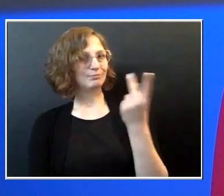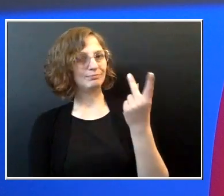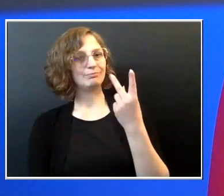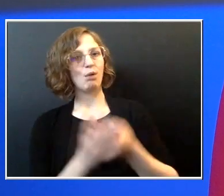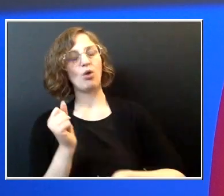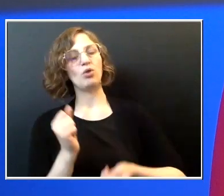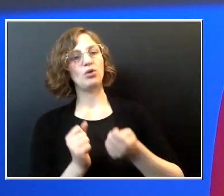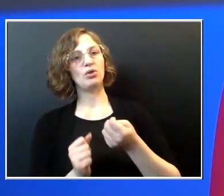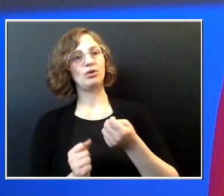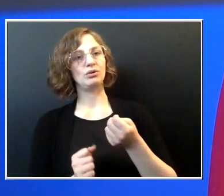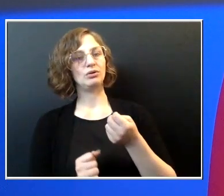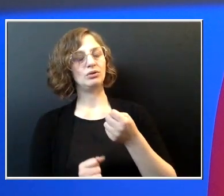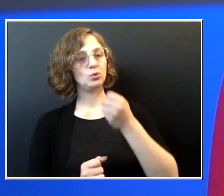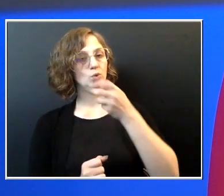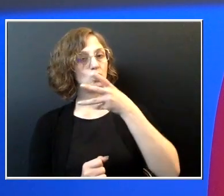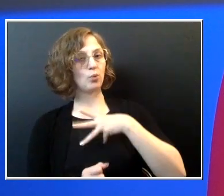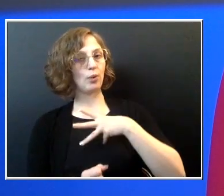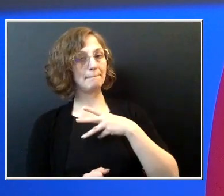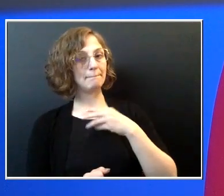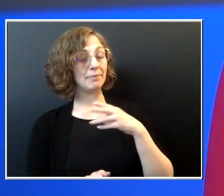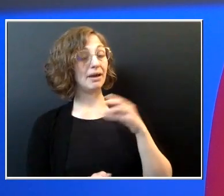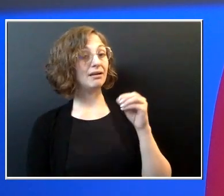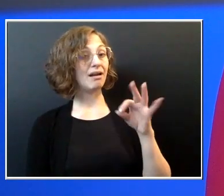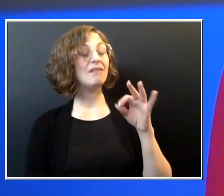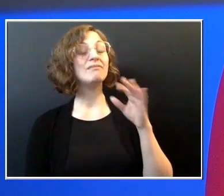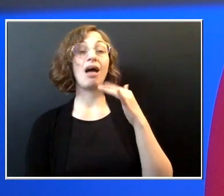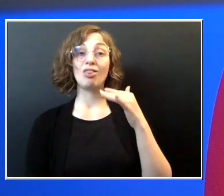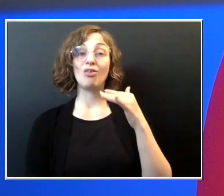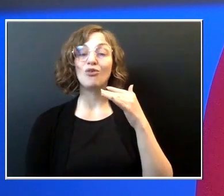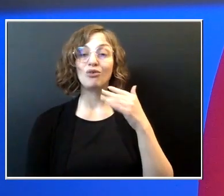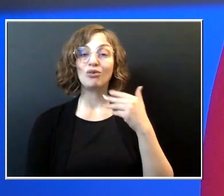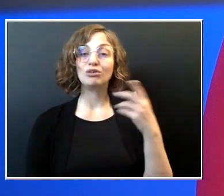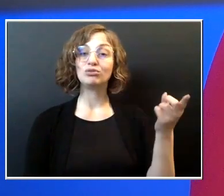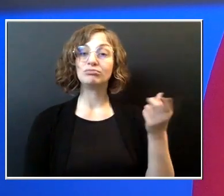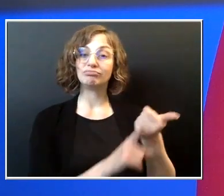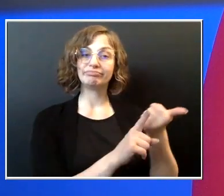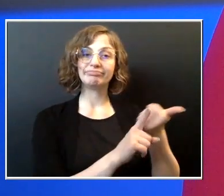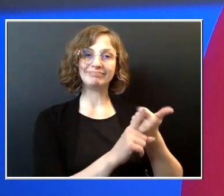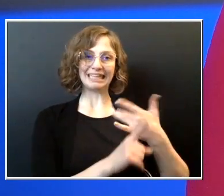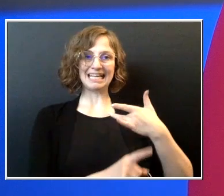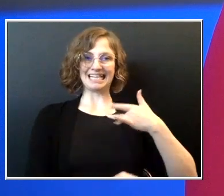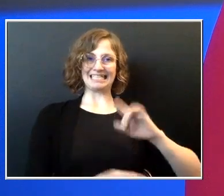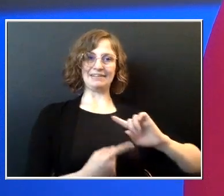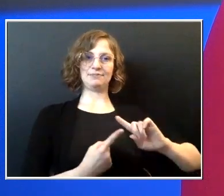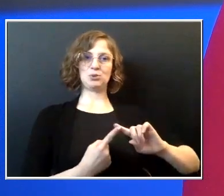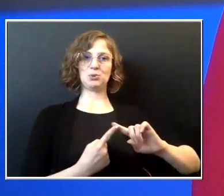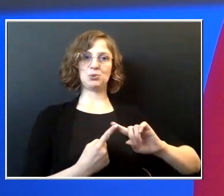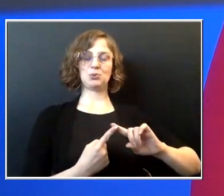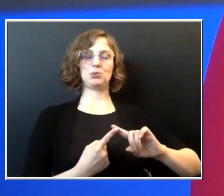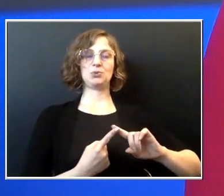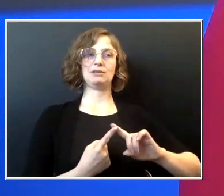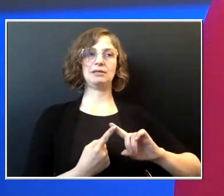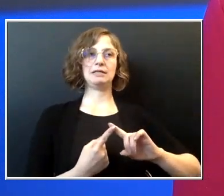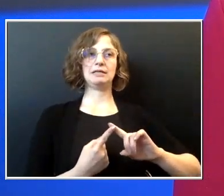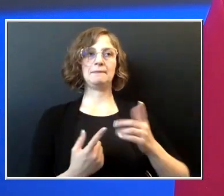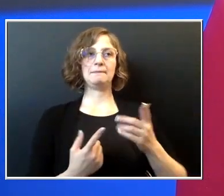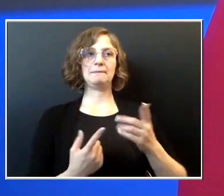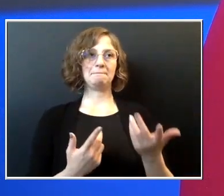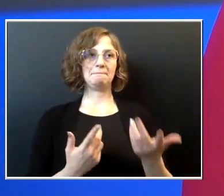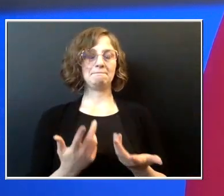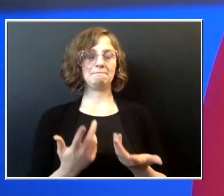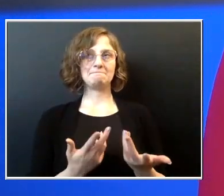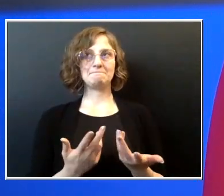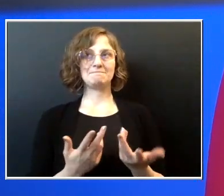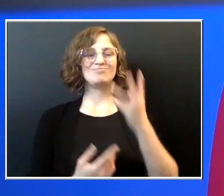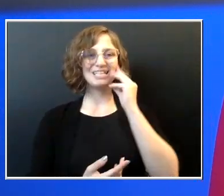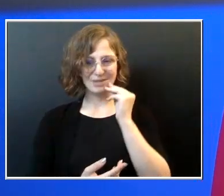color, she had a sensitivity to just, you know, the whole experience. You know, she's got young kids like I